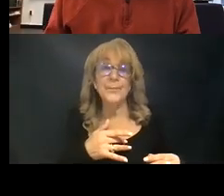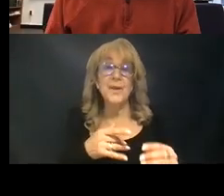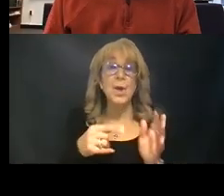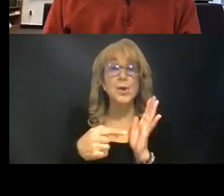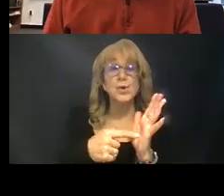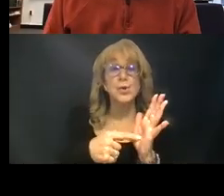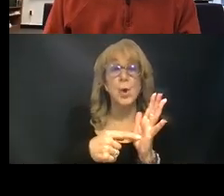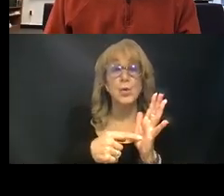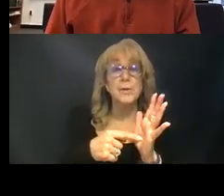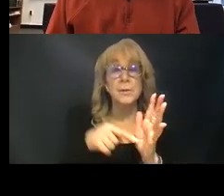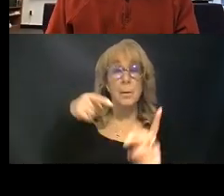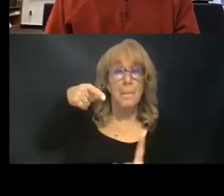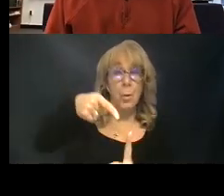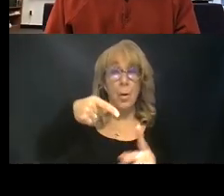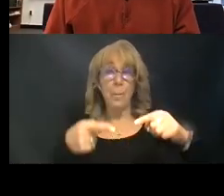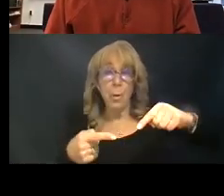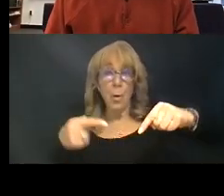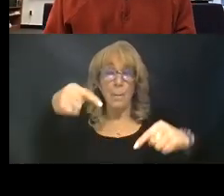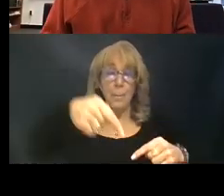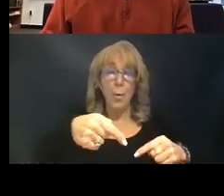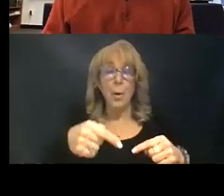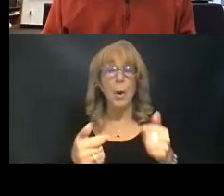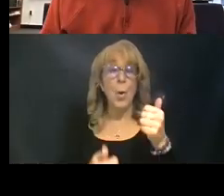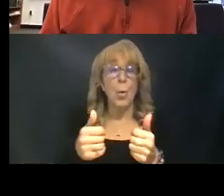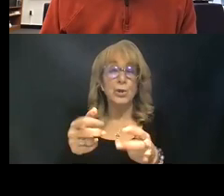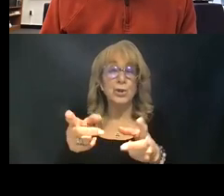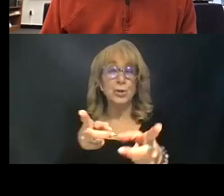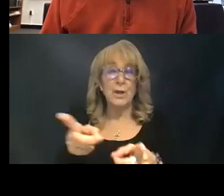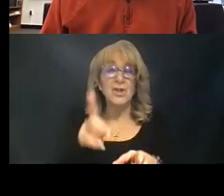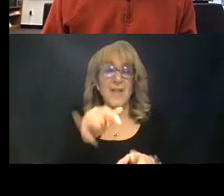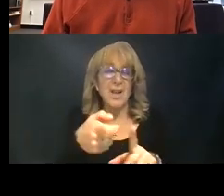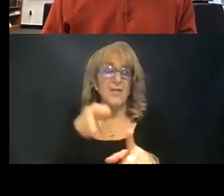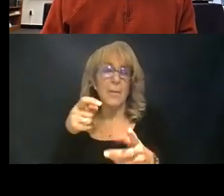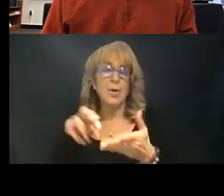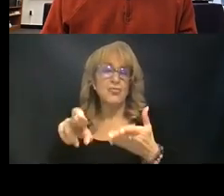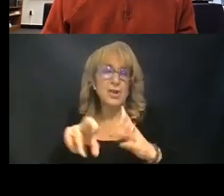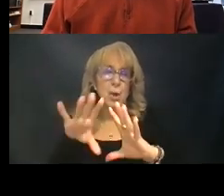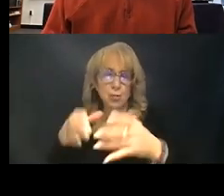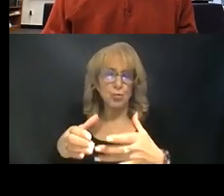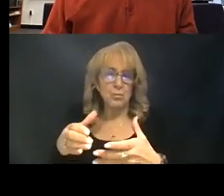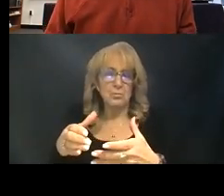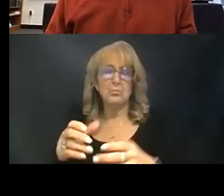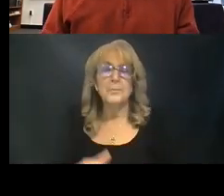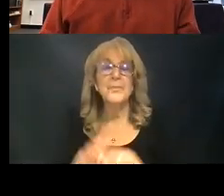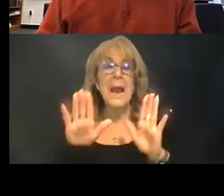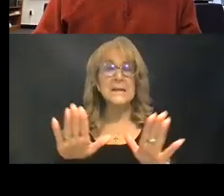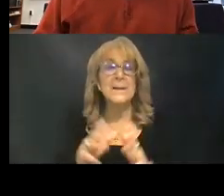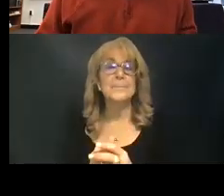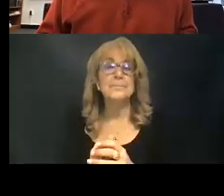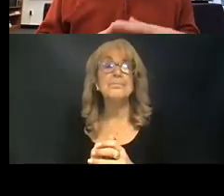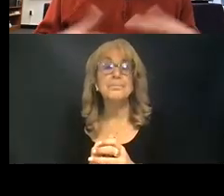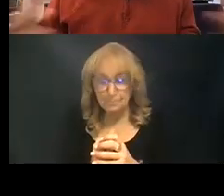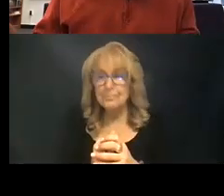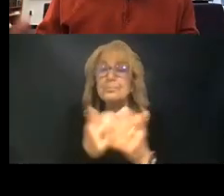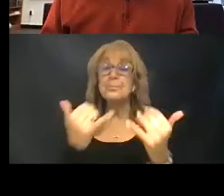illustrate the direction of the blood flow. This is from a research group. Okay, excellent. So